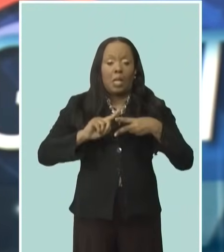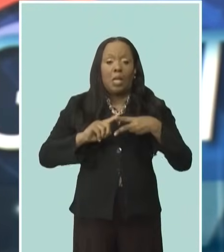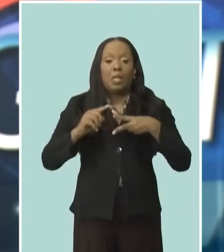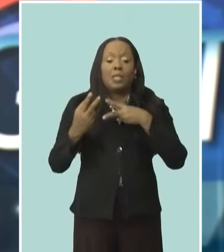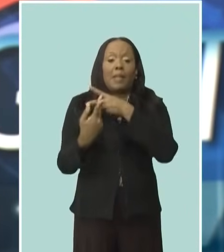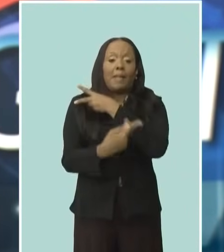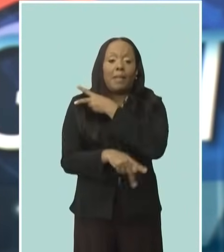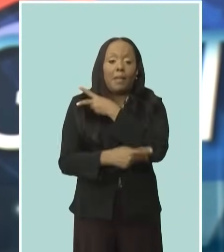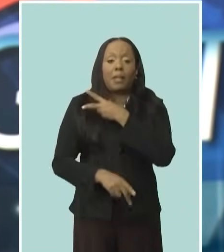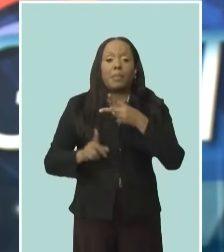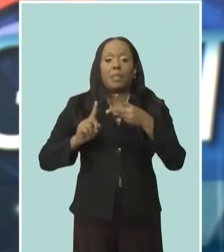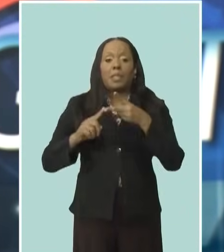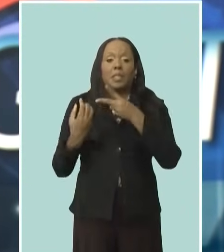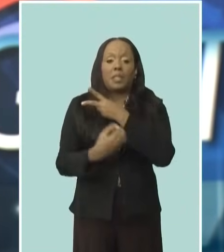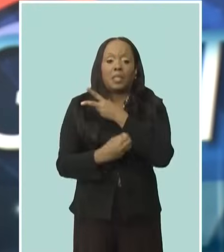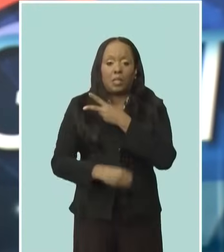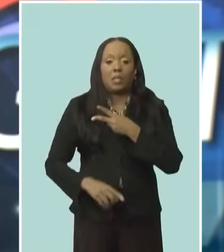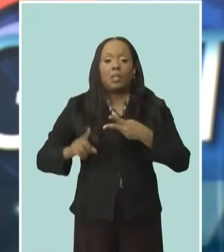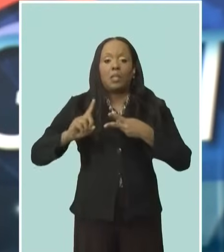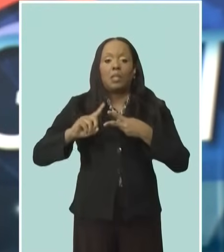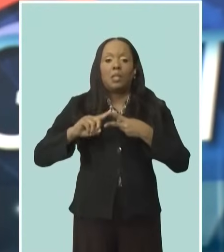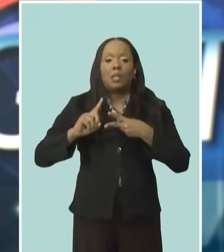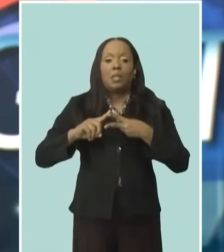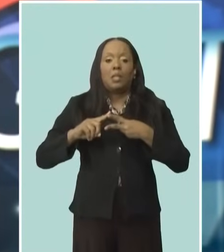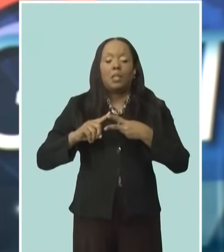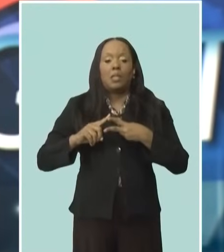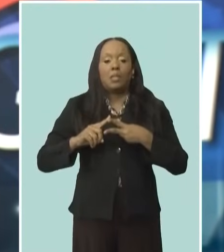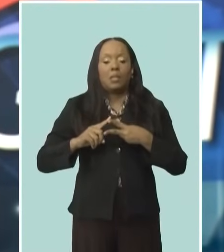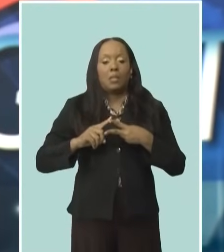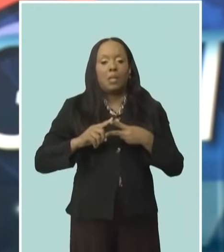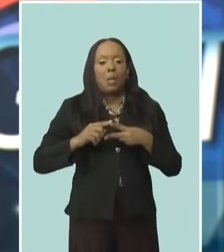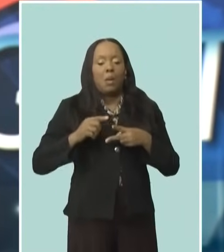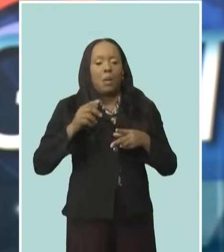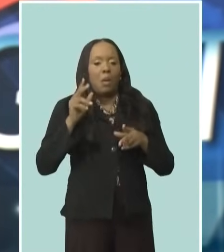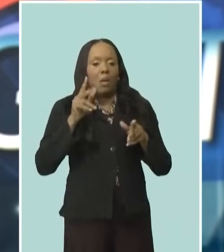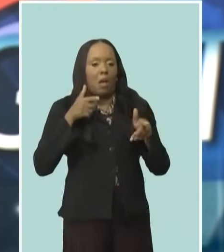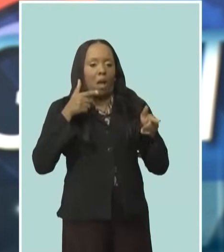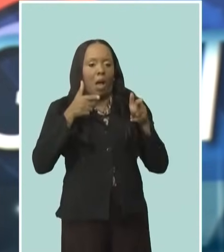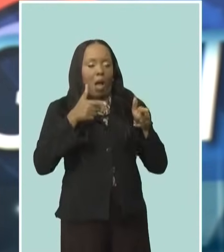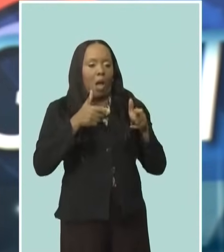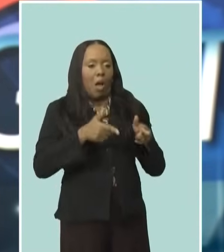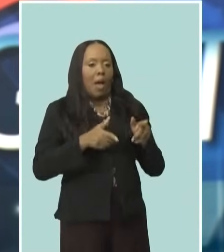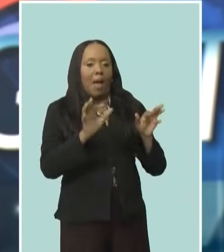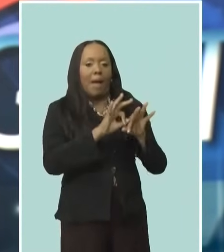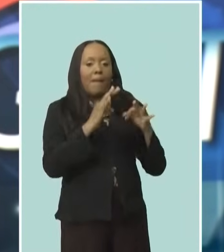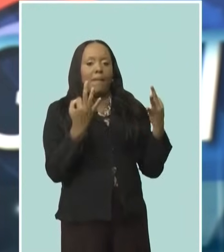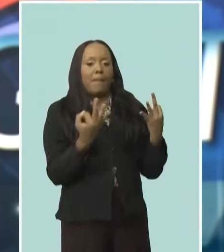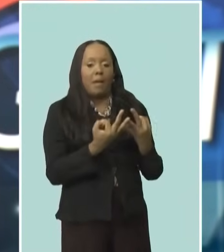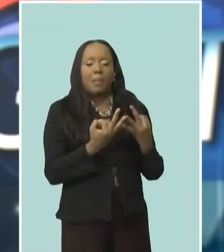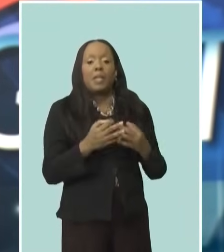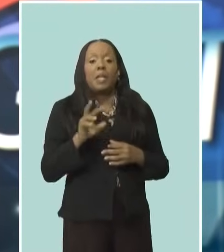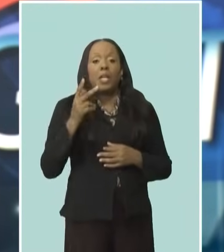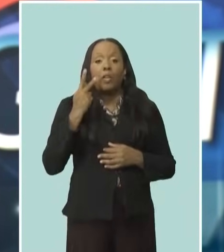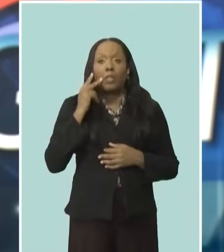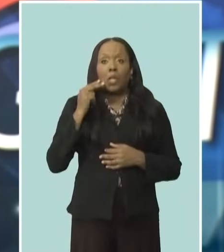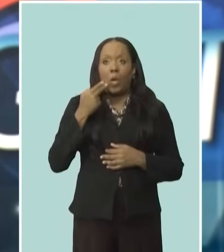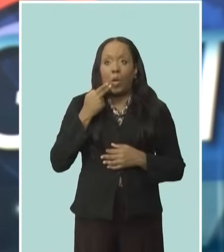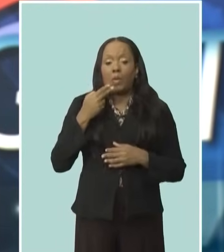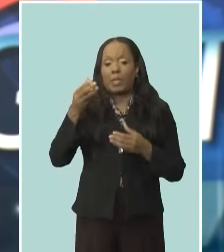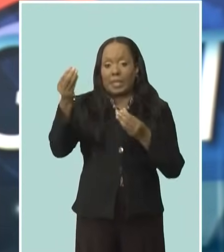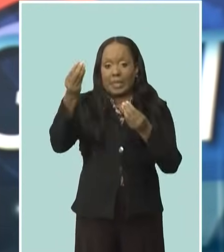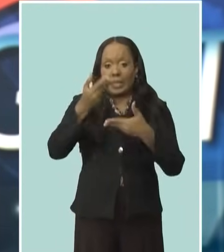shooting occurred in St. Philip when a family was confronted by gunmen. We get the details in this Crystal Hoyt